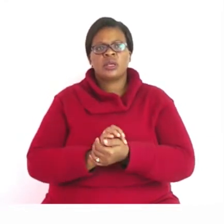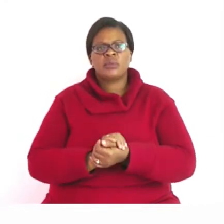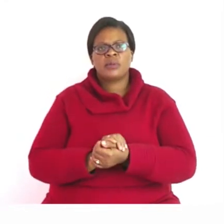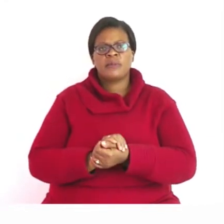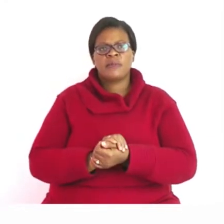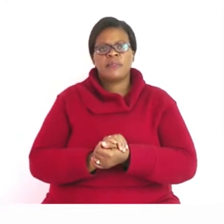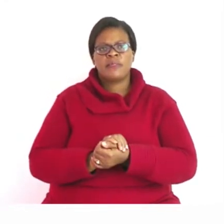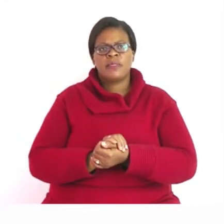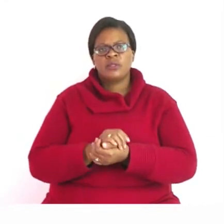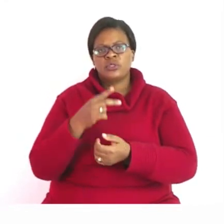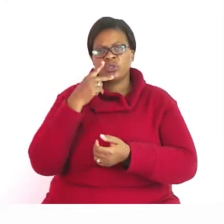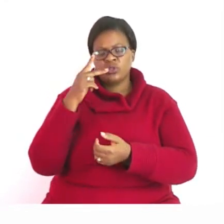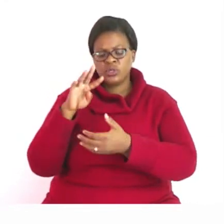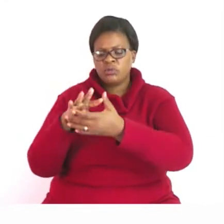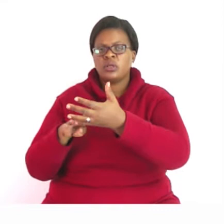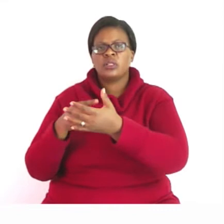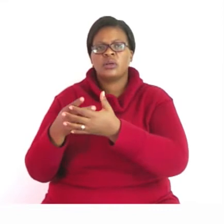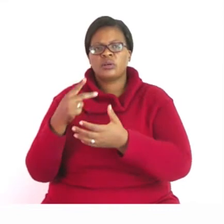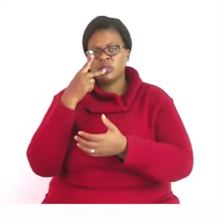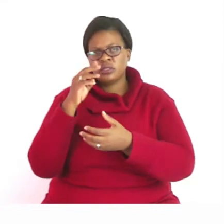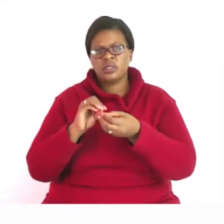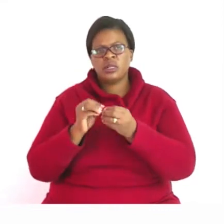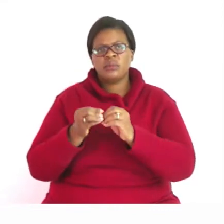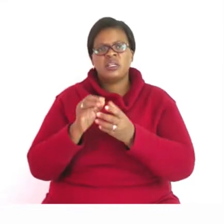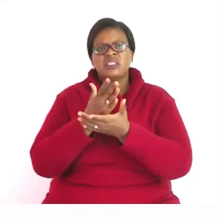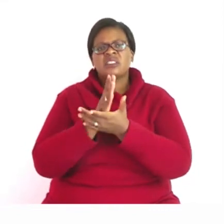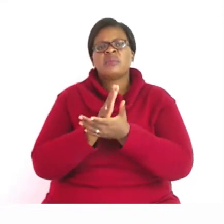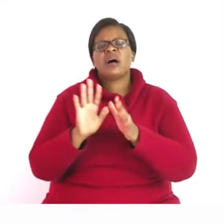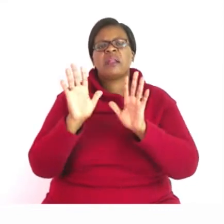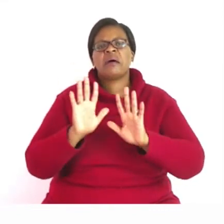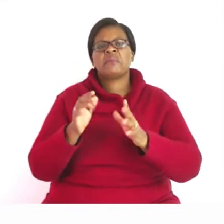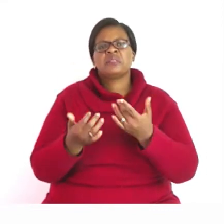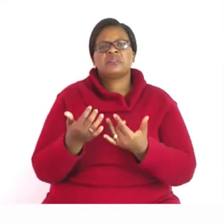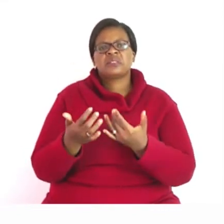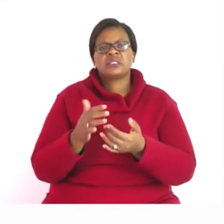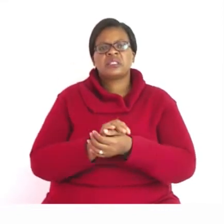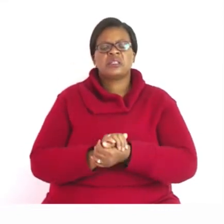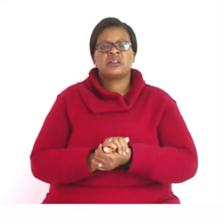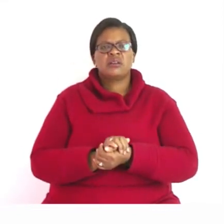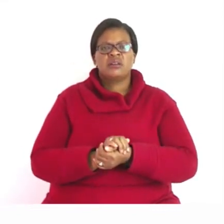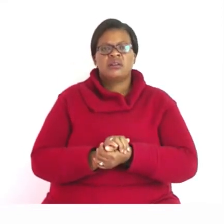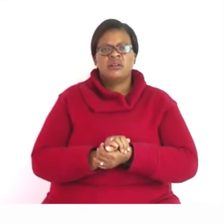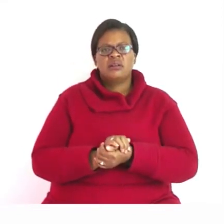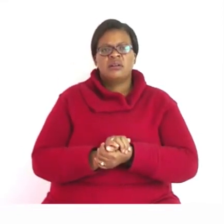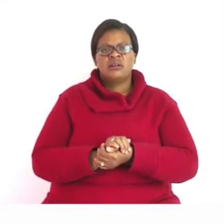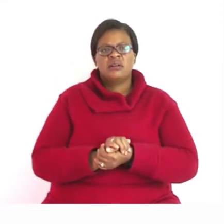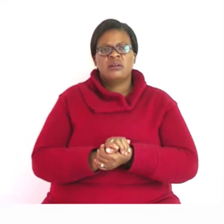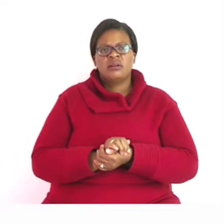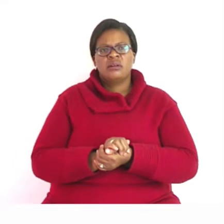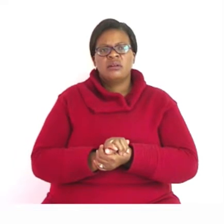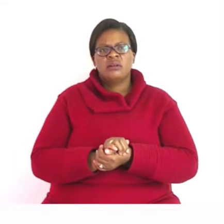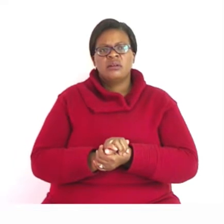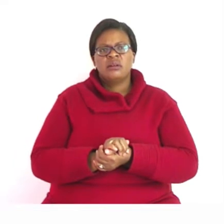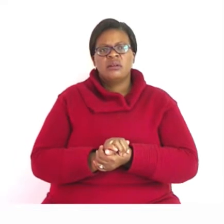If you look in the table, you can see the numbers. Some are in green, shaded. You need to